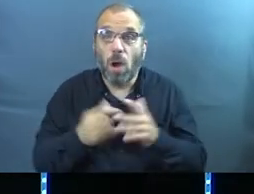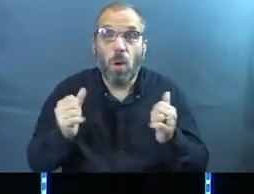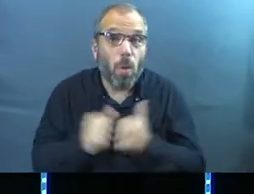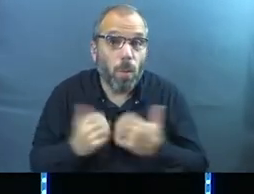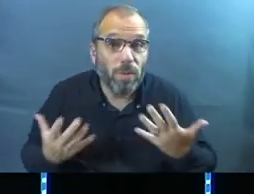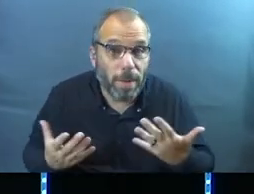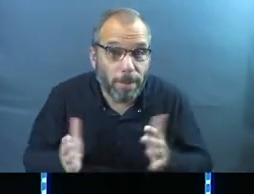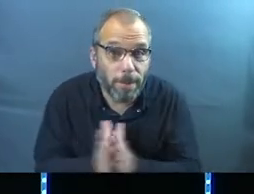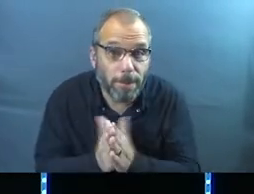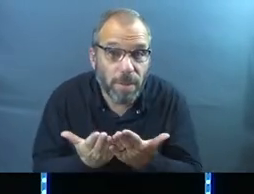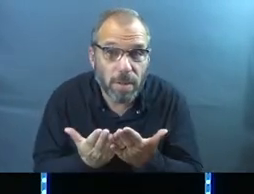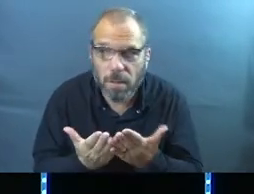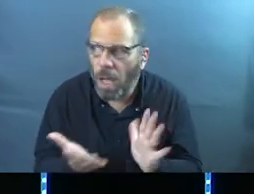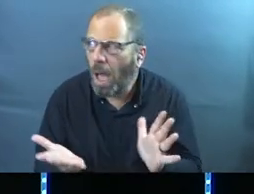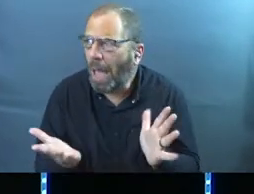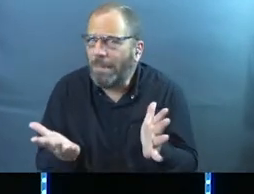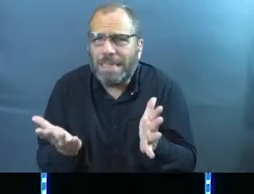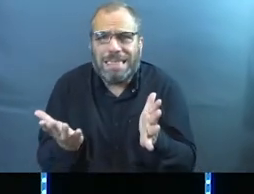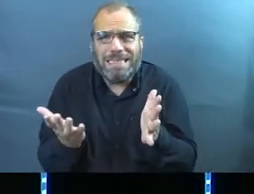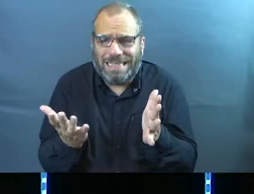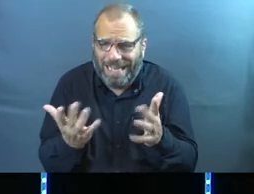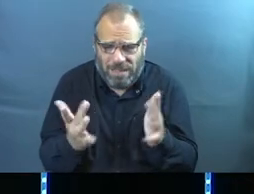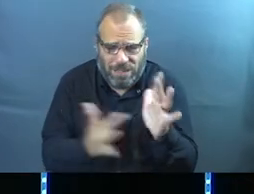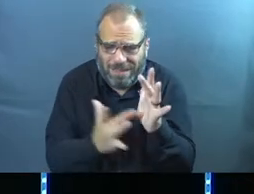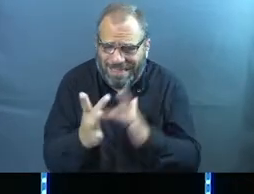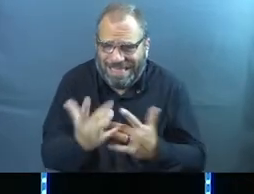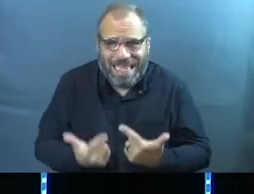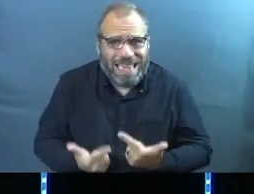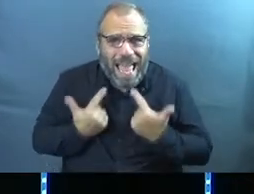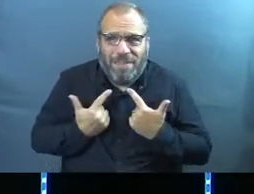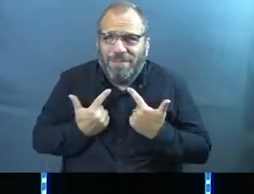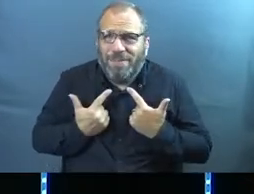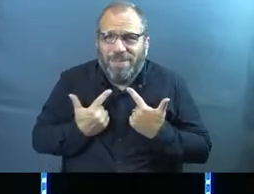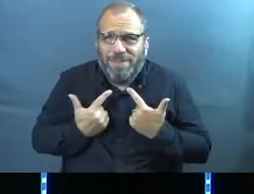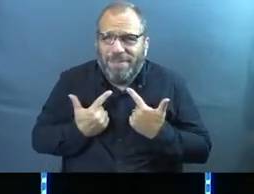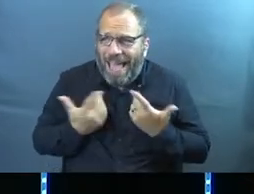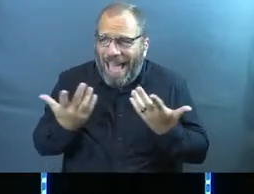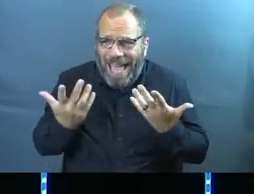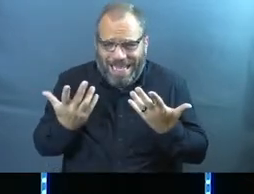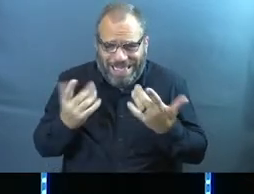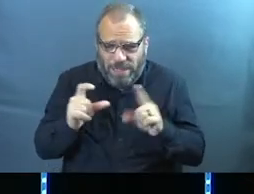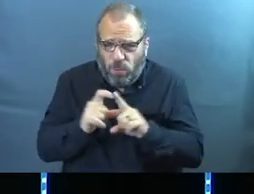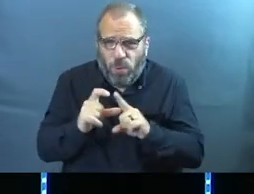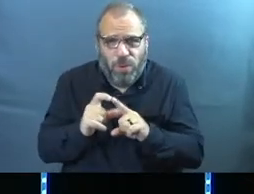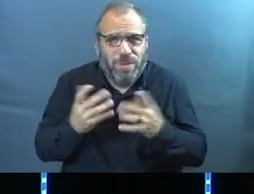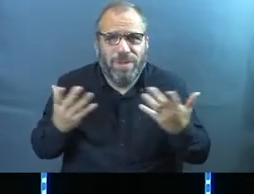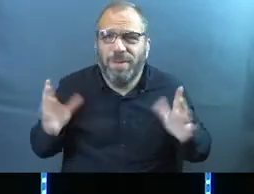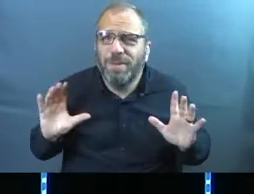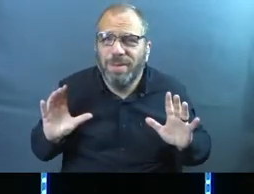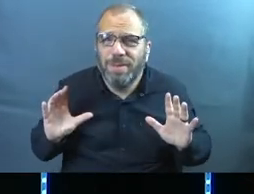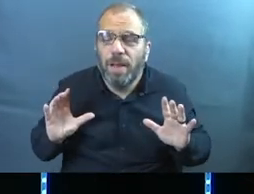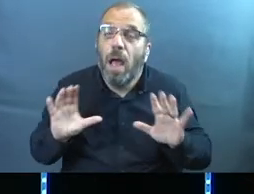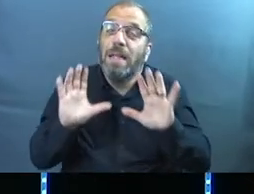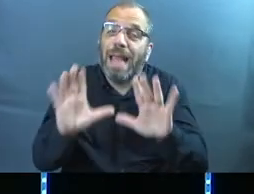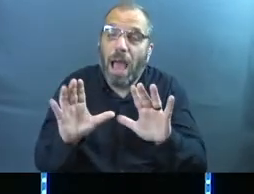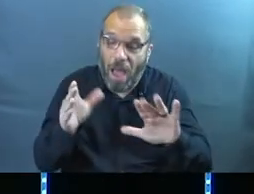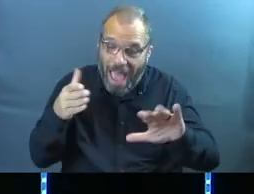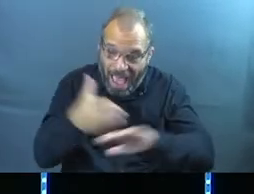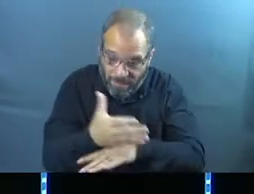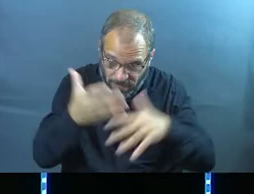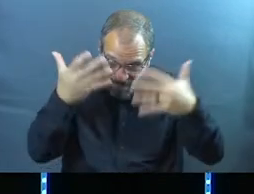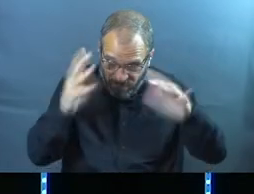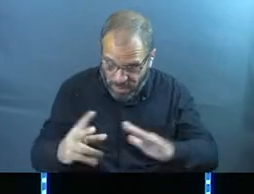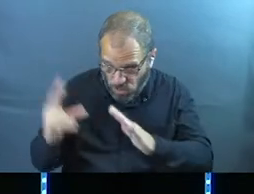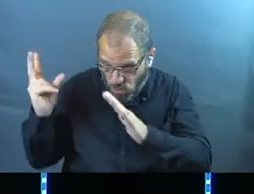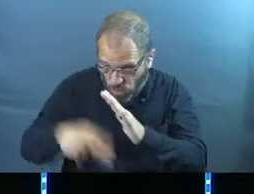it's know deeply the life of Jesus and know deeply his words. And once you've gone there